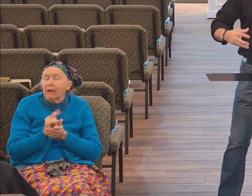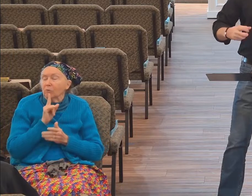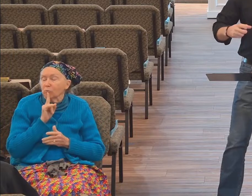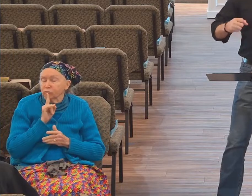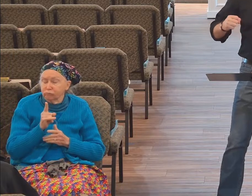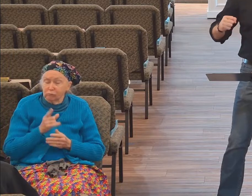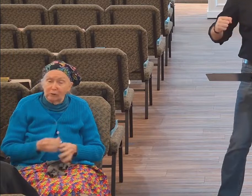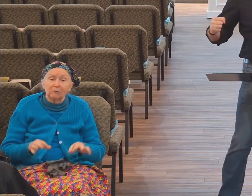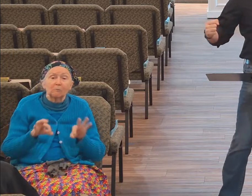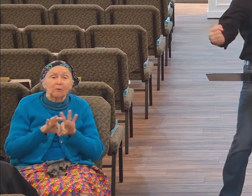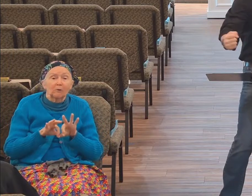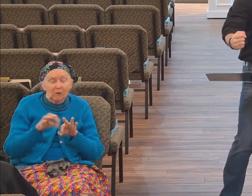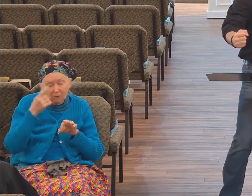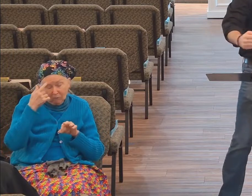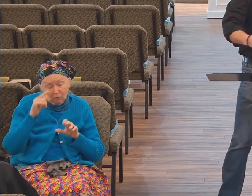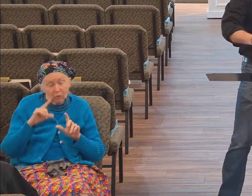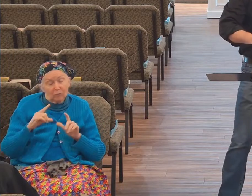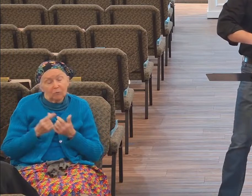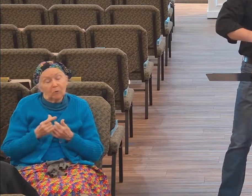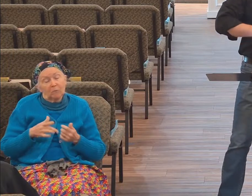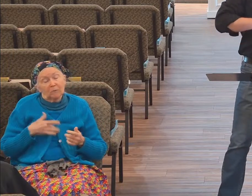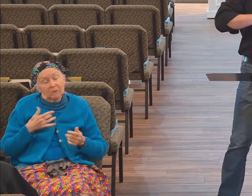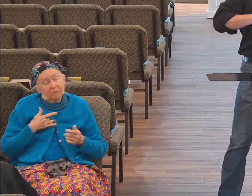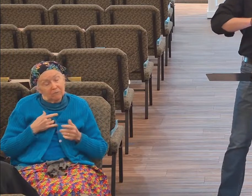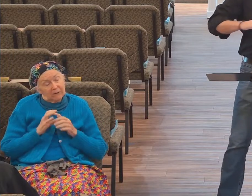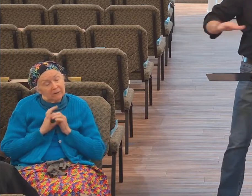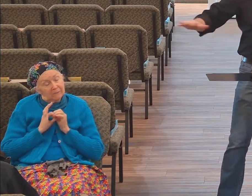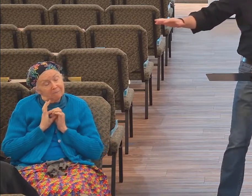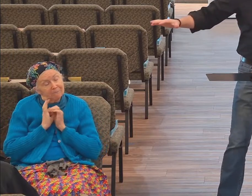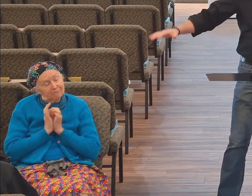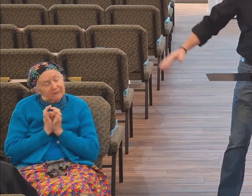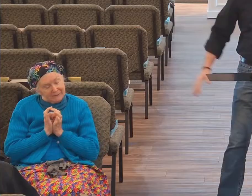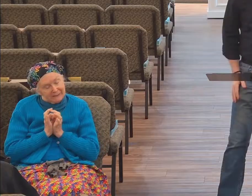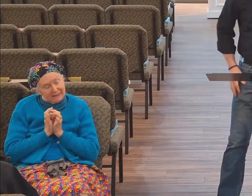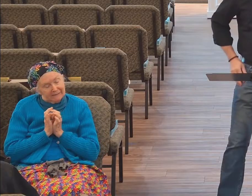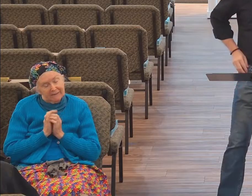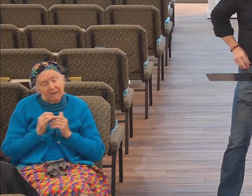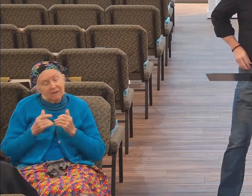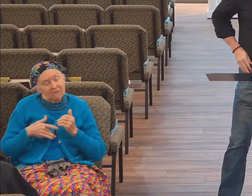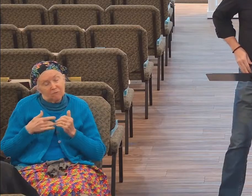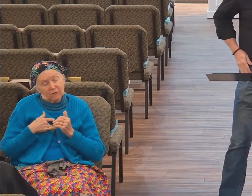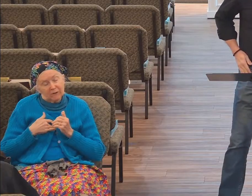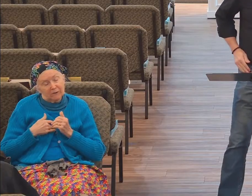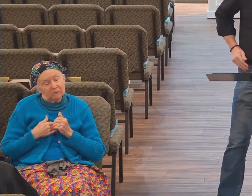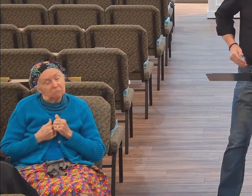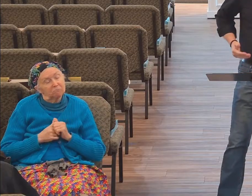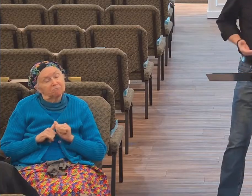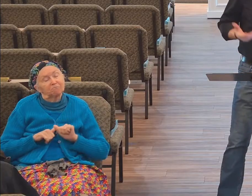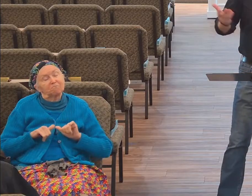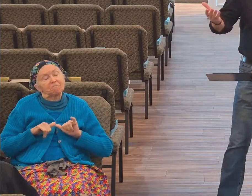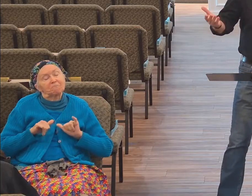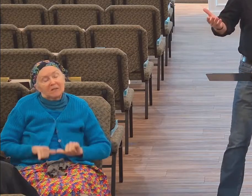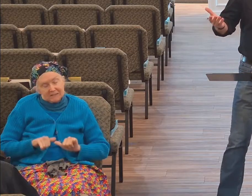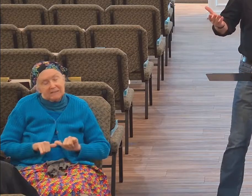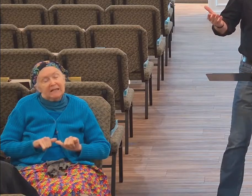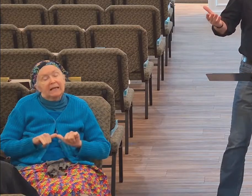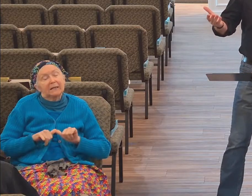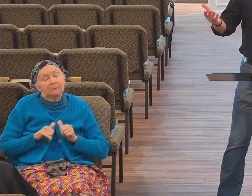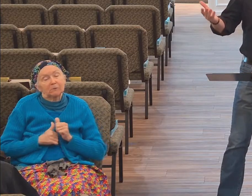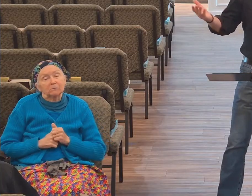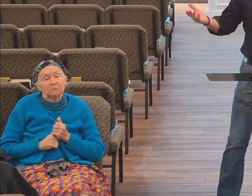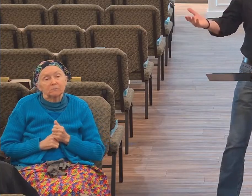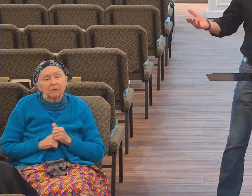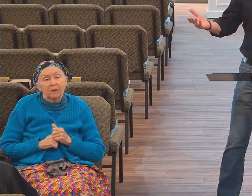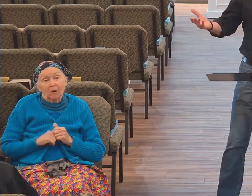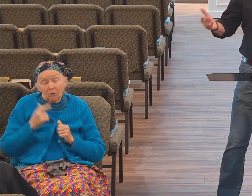feel like it was cohesive, for there to be some stability, for, well, even the group